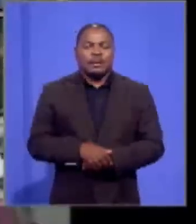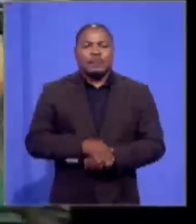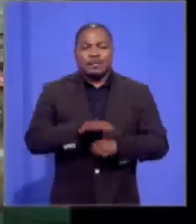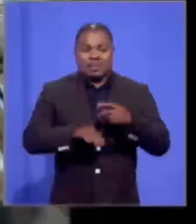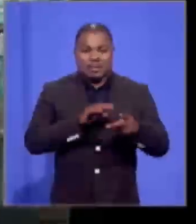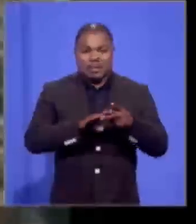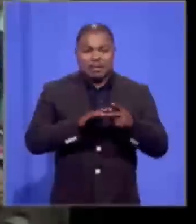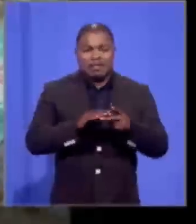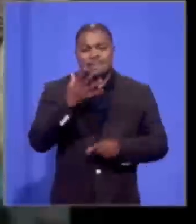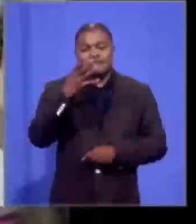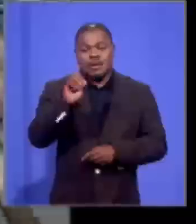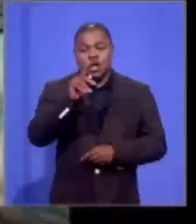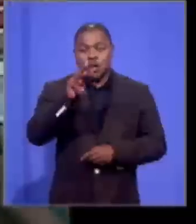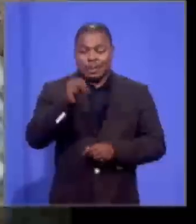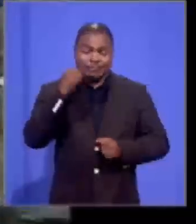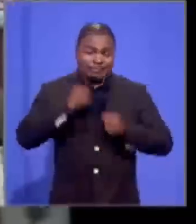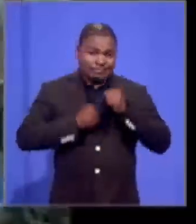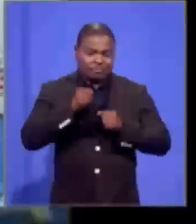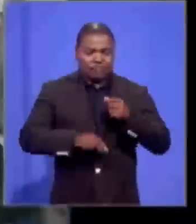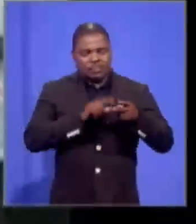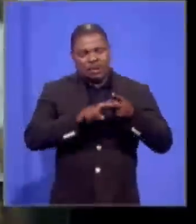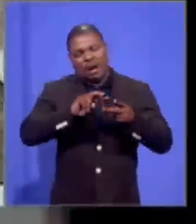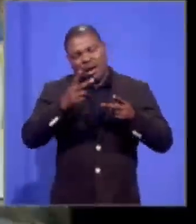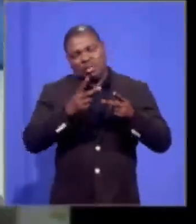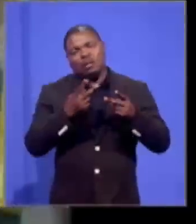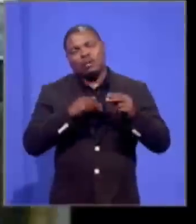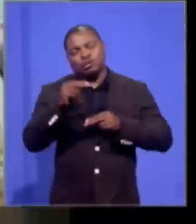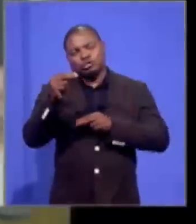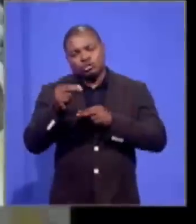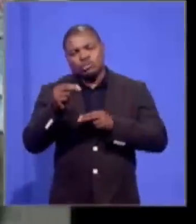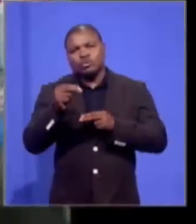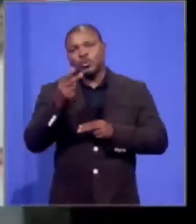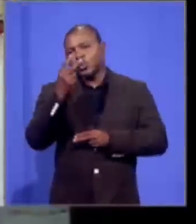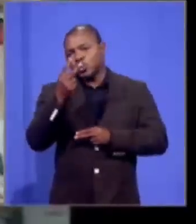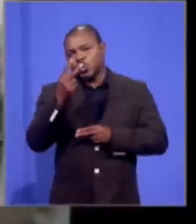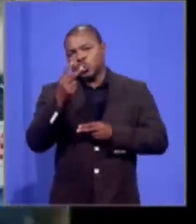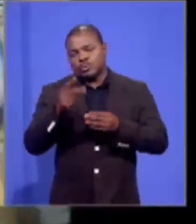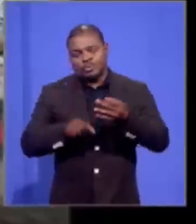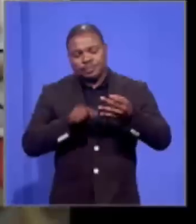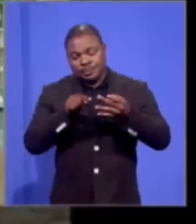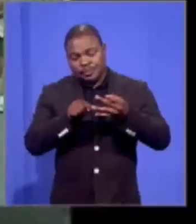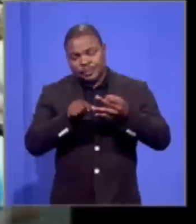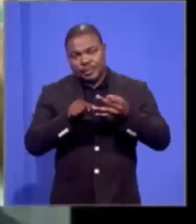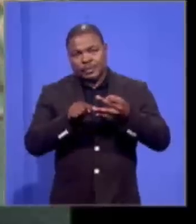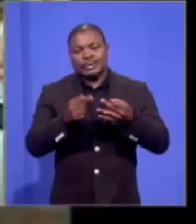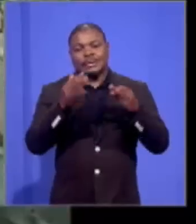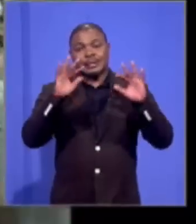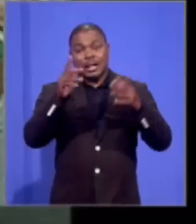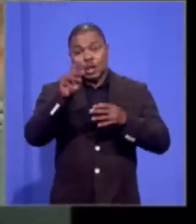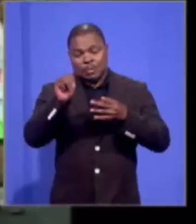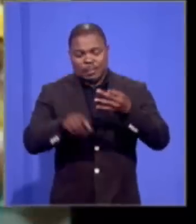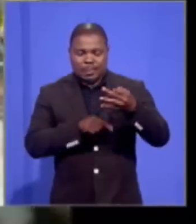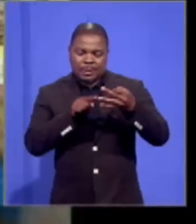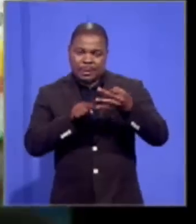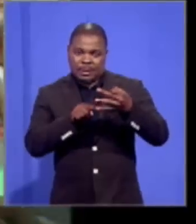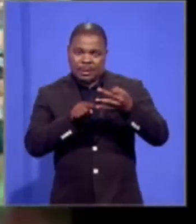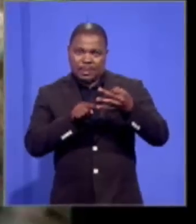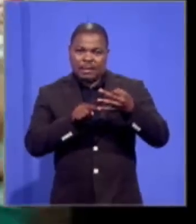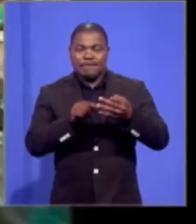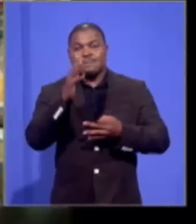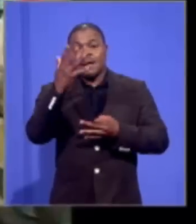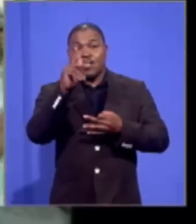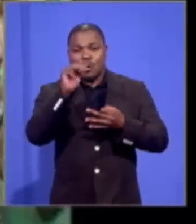tše 50 go tlo ba le mabelo a mangwe a mabedi la dikilomitara tše 10 le la dikilomitara